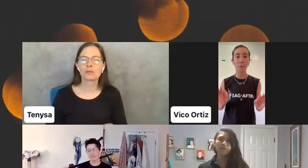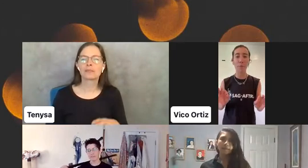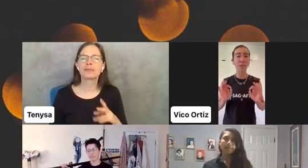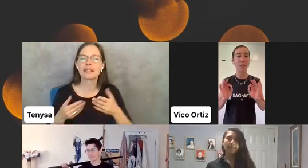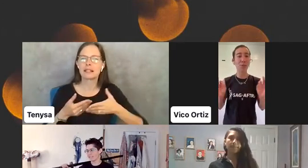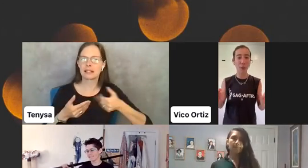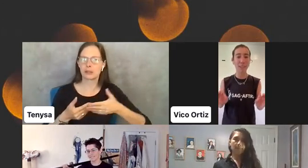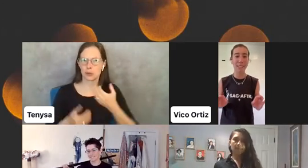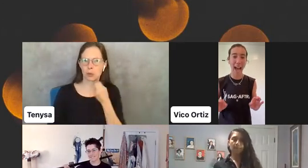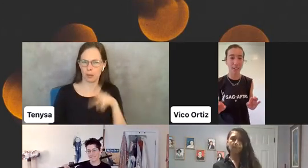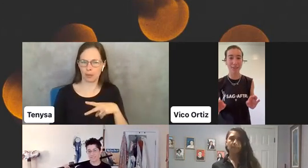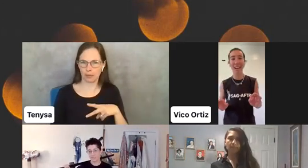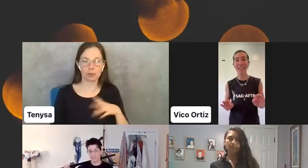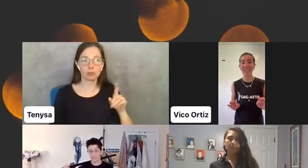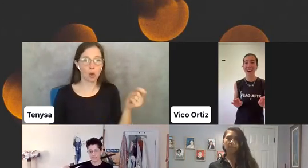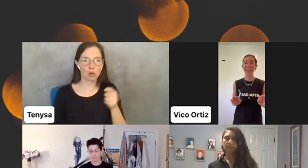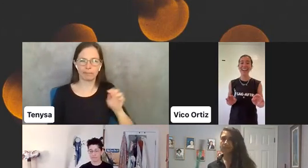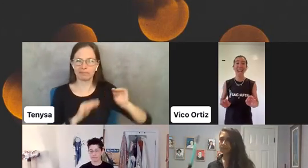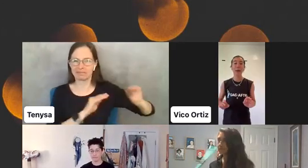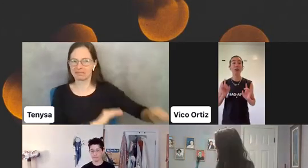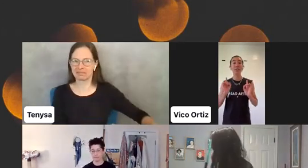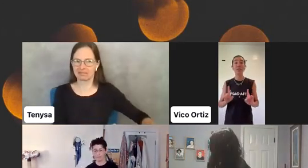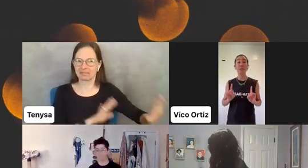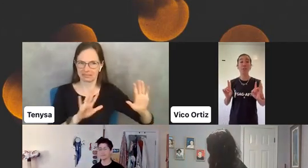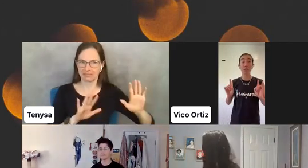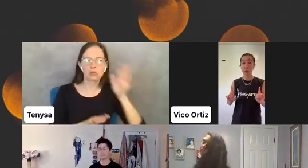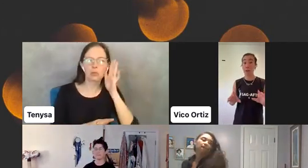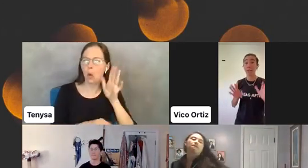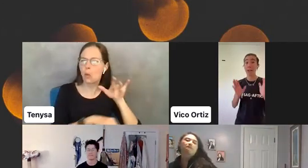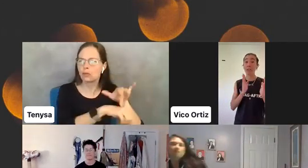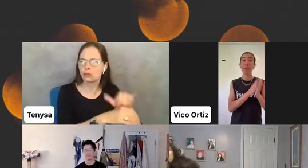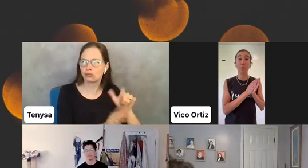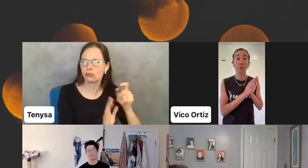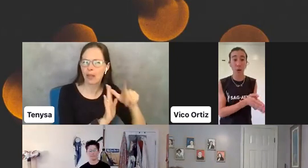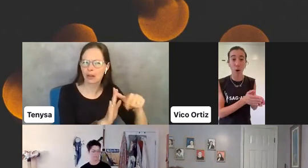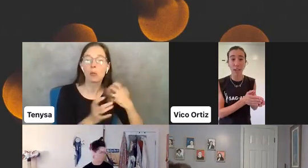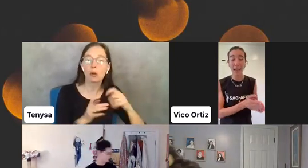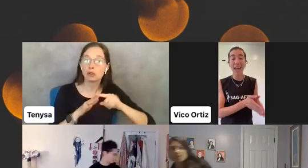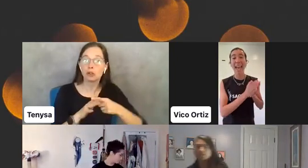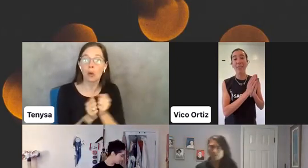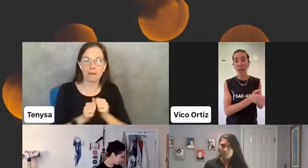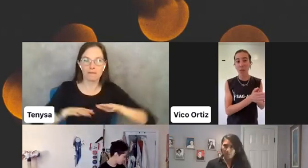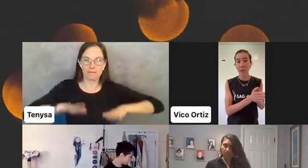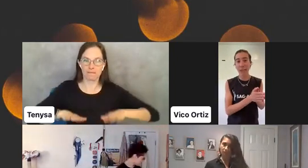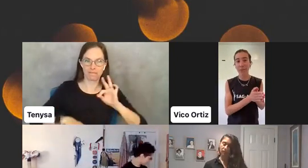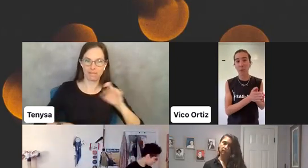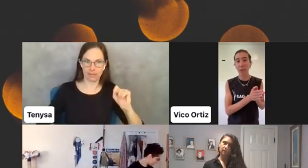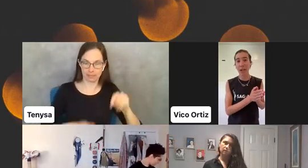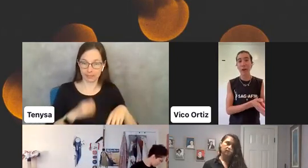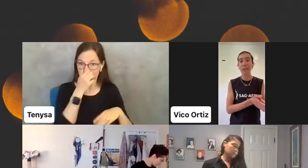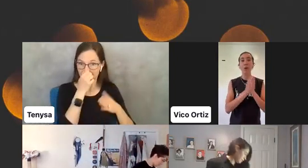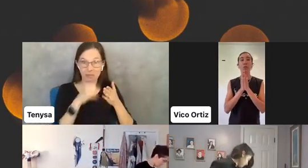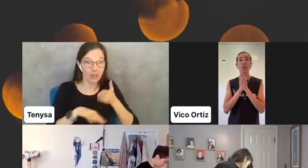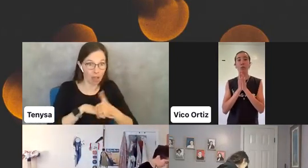easy warm up. So swords down, and we'll get to the swords soon. I want to start first with footwork. And then once we get the